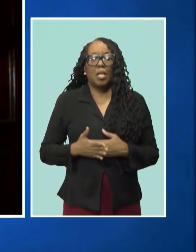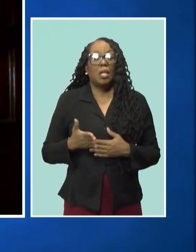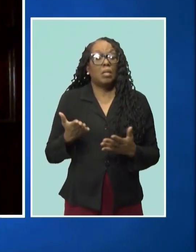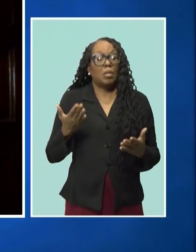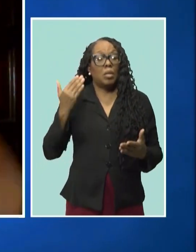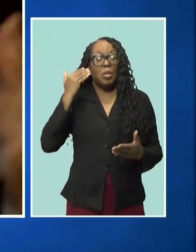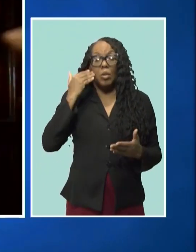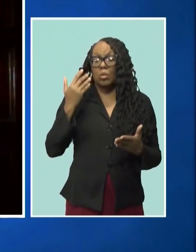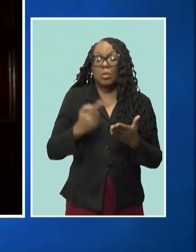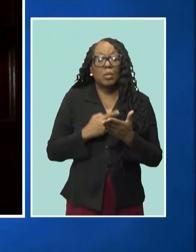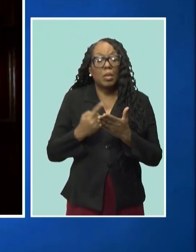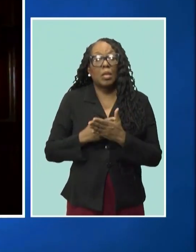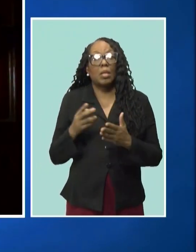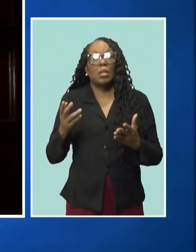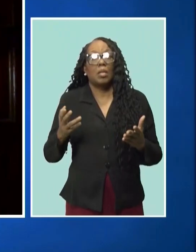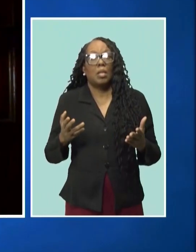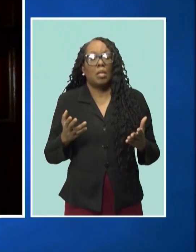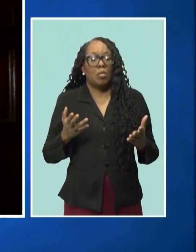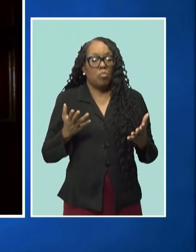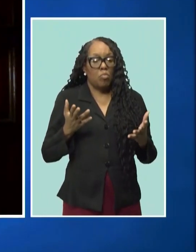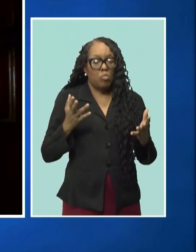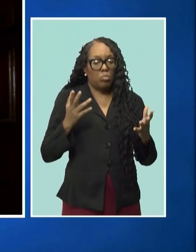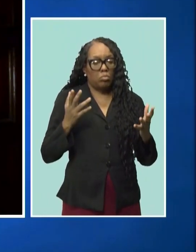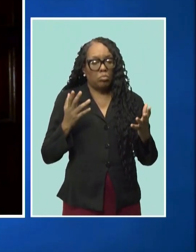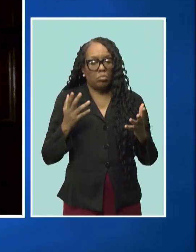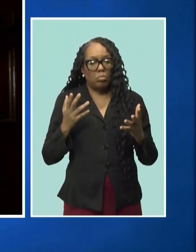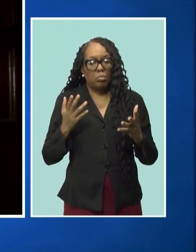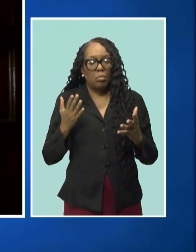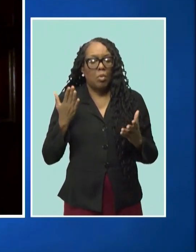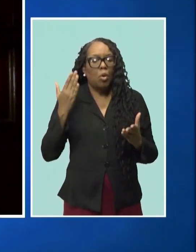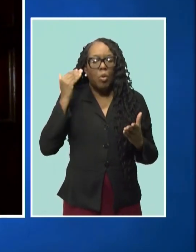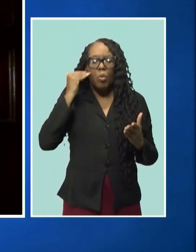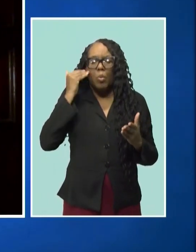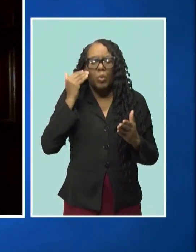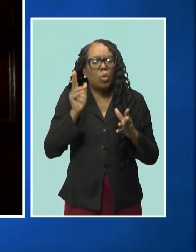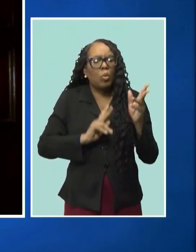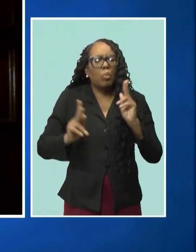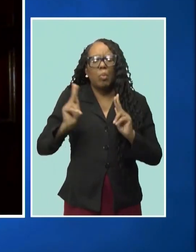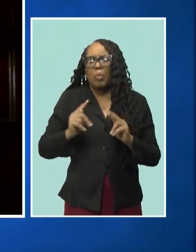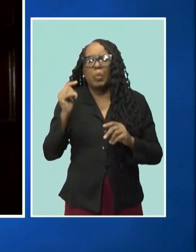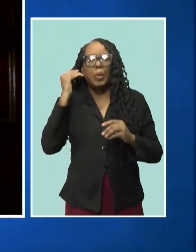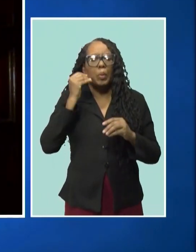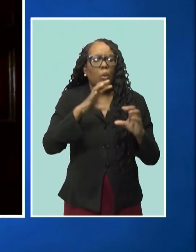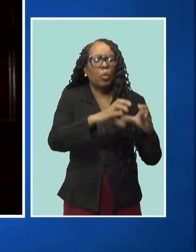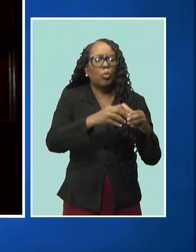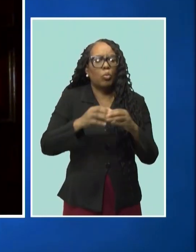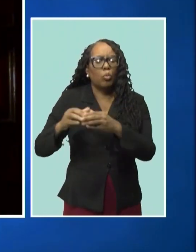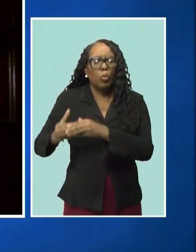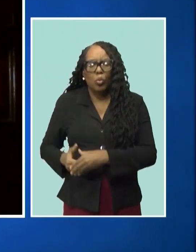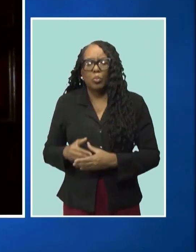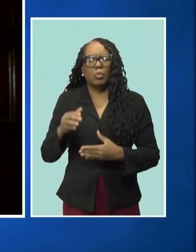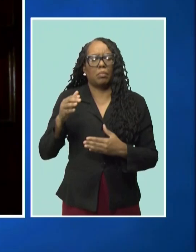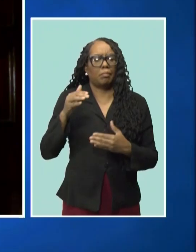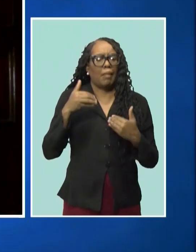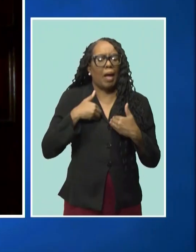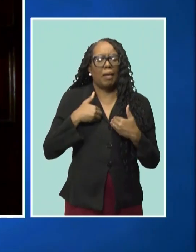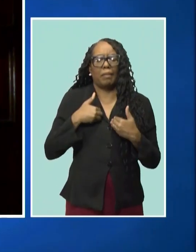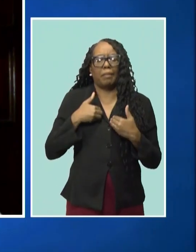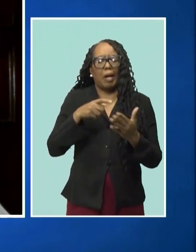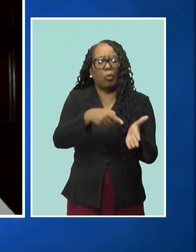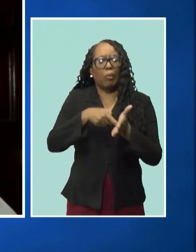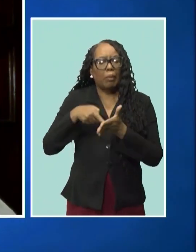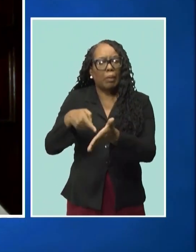need financing, you need your electorate to capture the imagination of the electorate. You